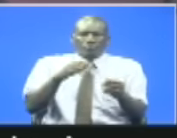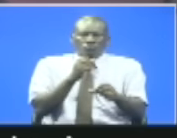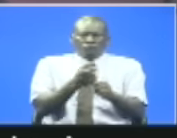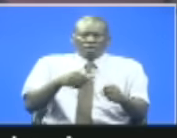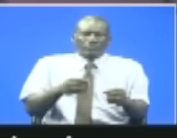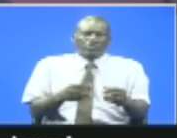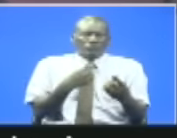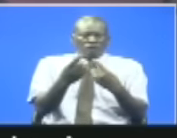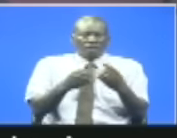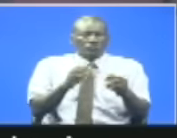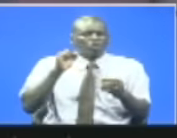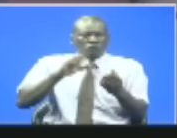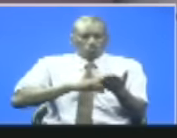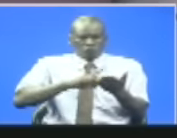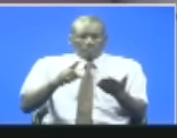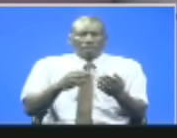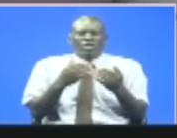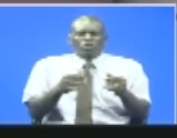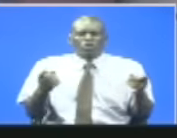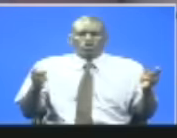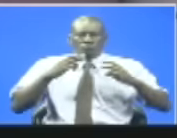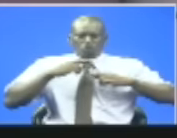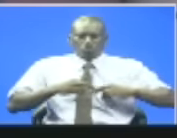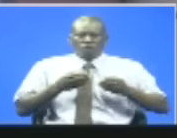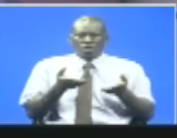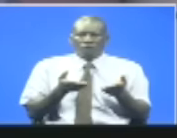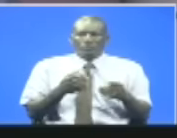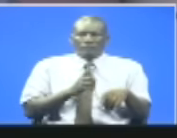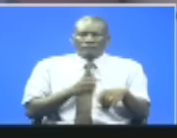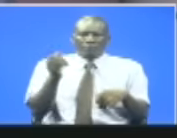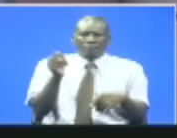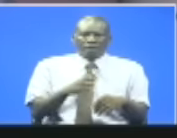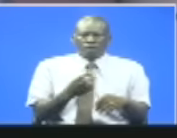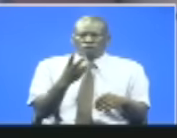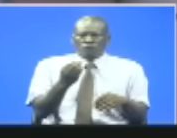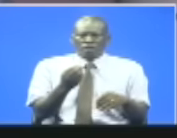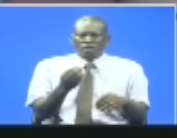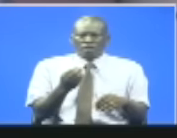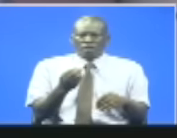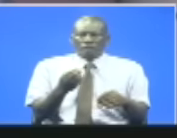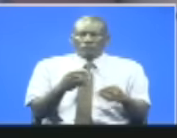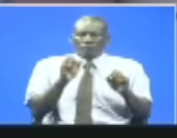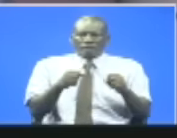political week that it's been. We are going to take another break, right? When we come back, plenty more with Vicky and I, and then later sports.